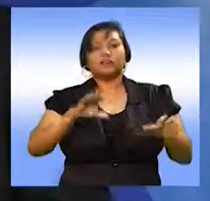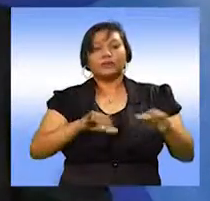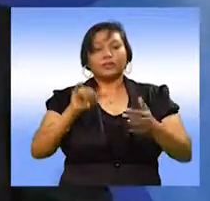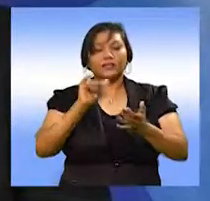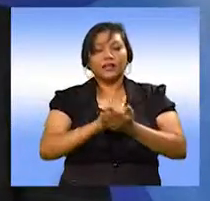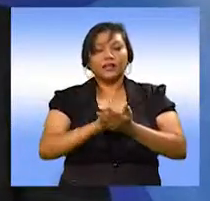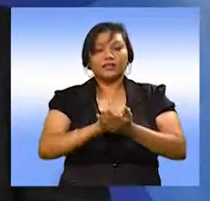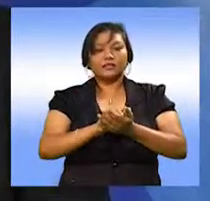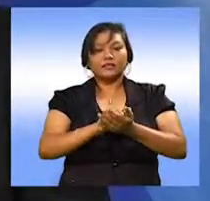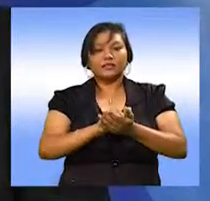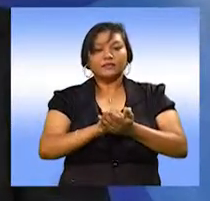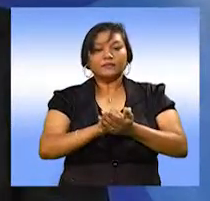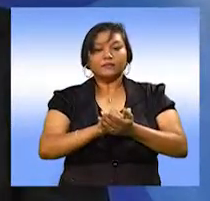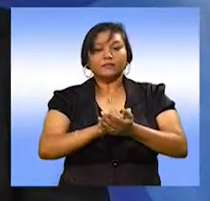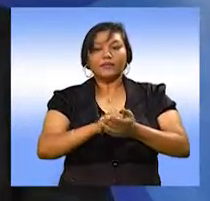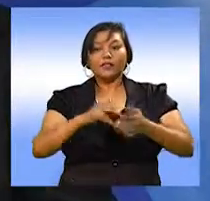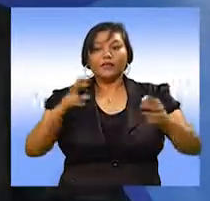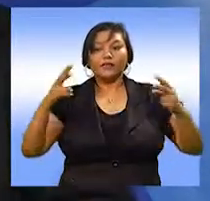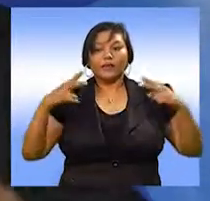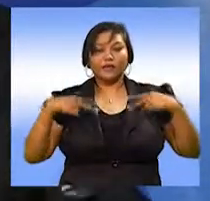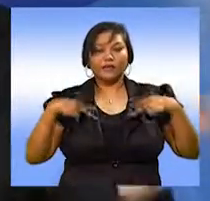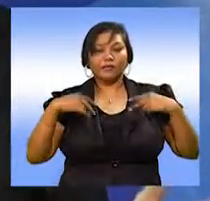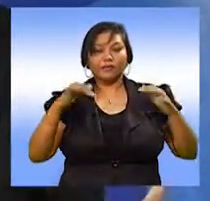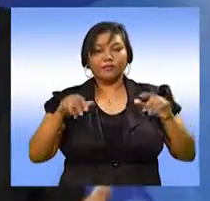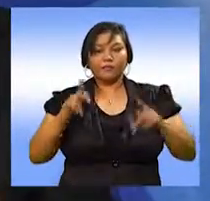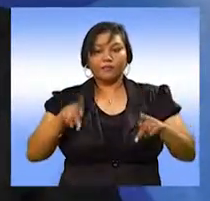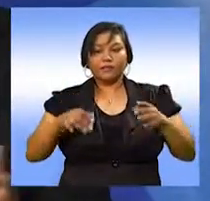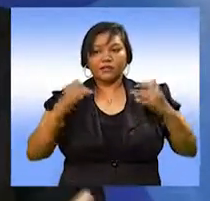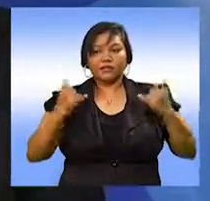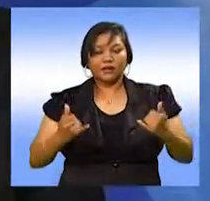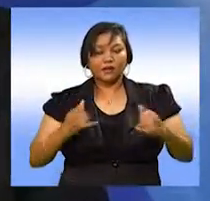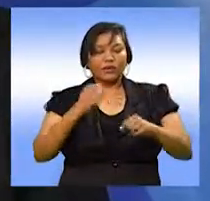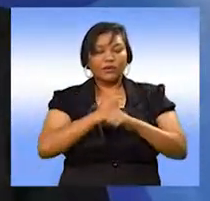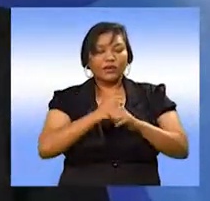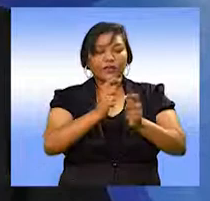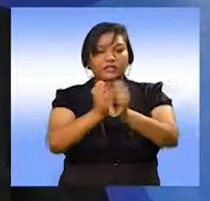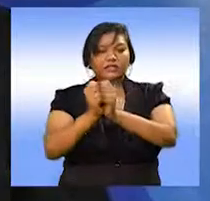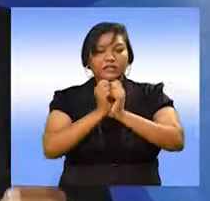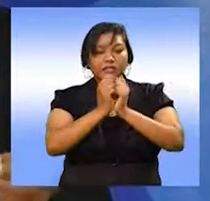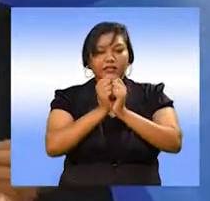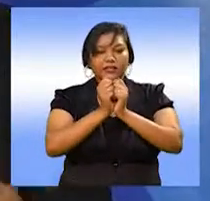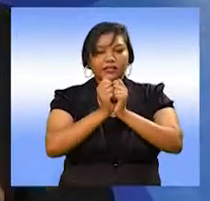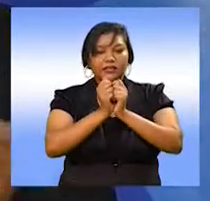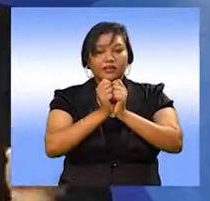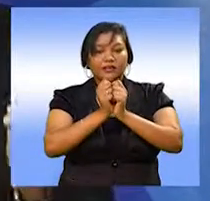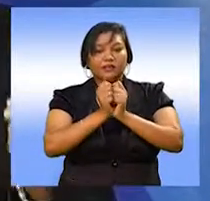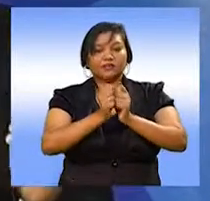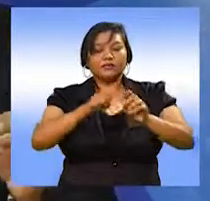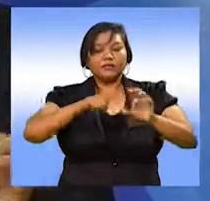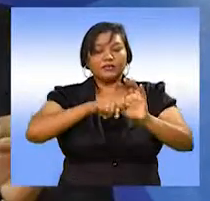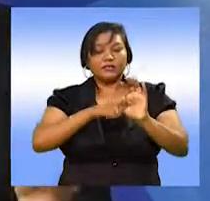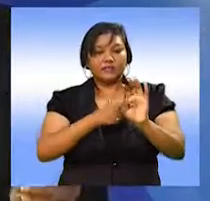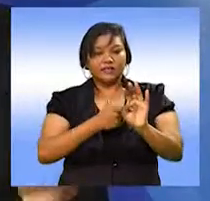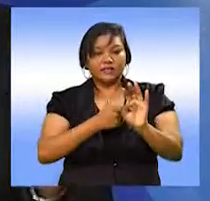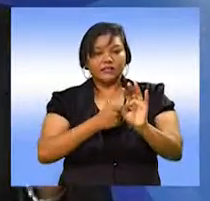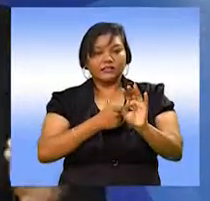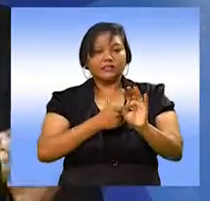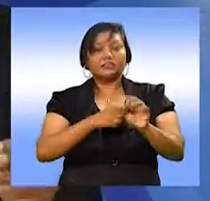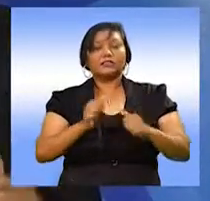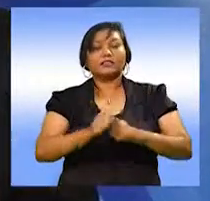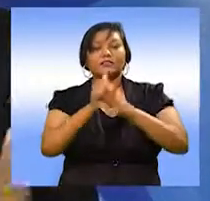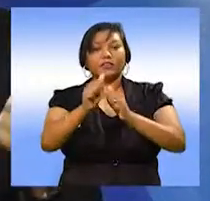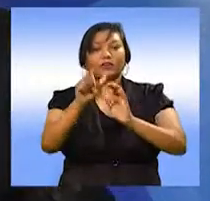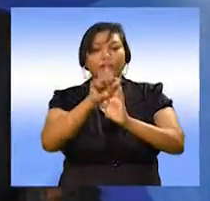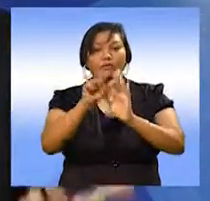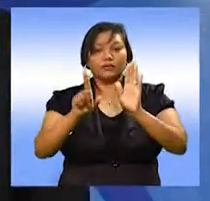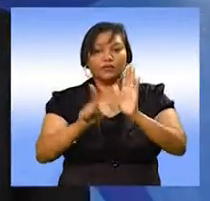various, if you like, channels, where we have been working with the various broadcasters with a view to getting those channels